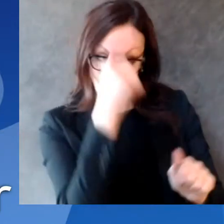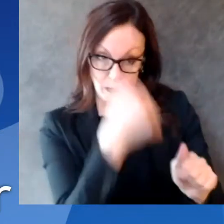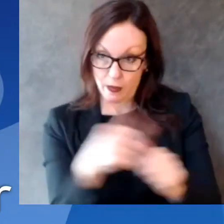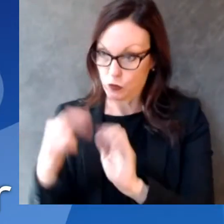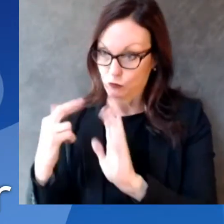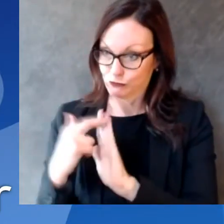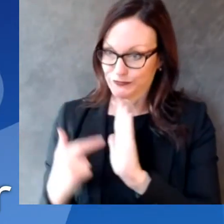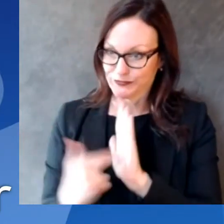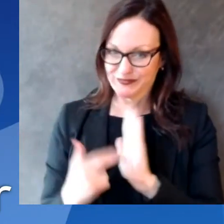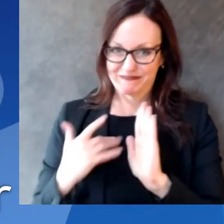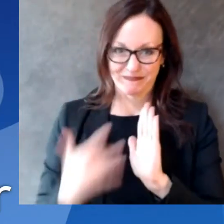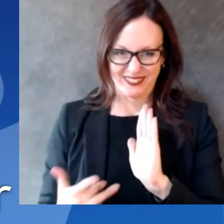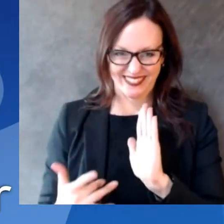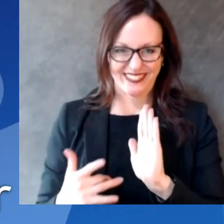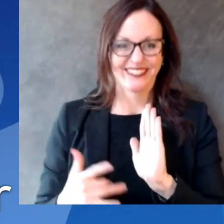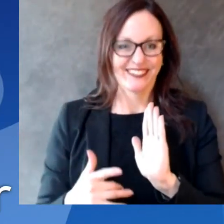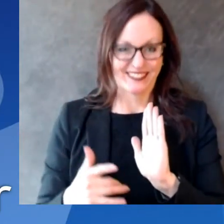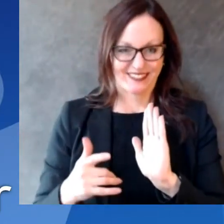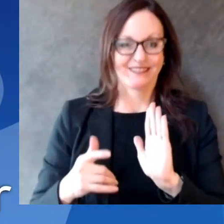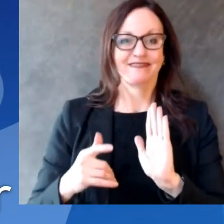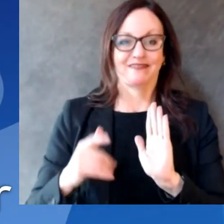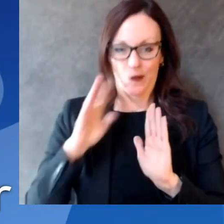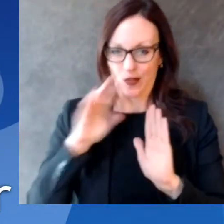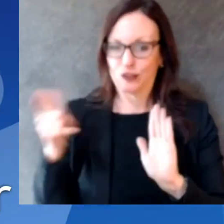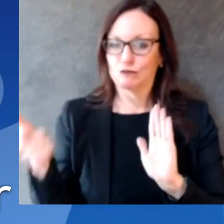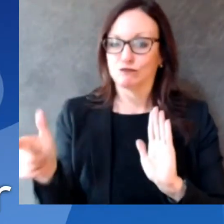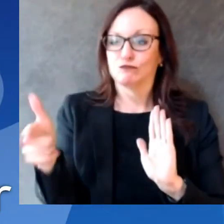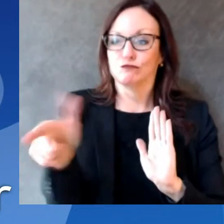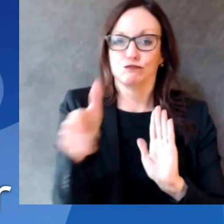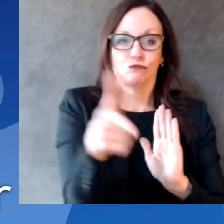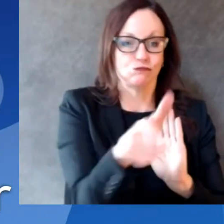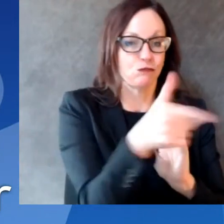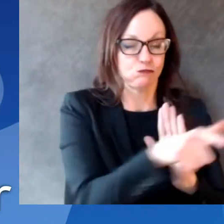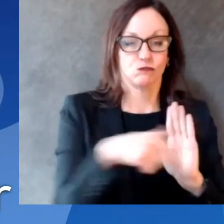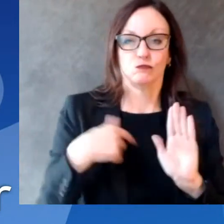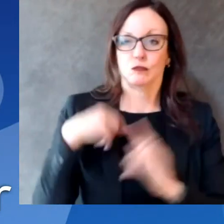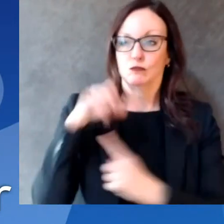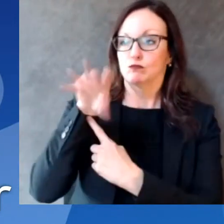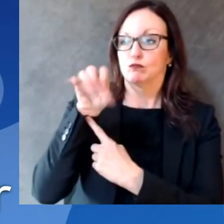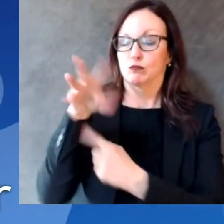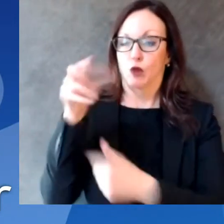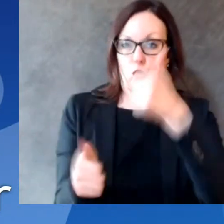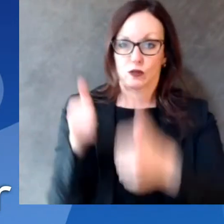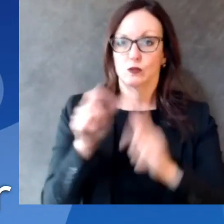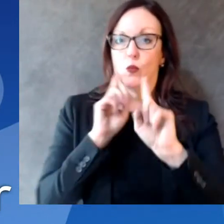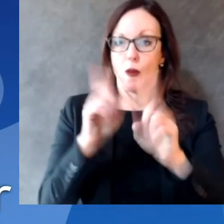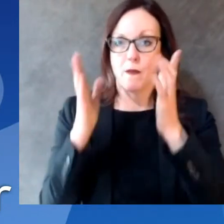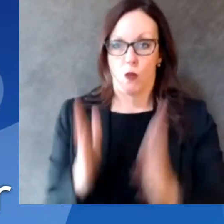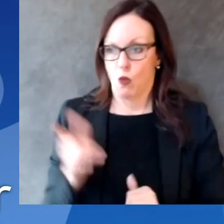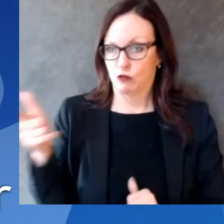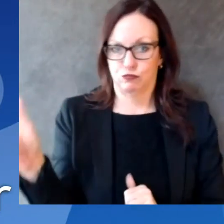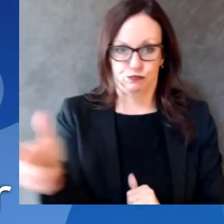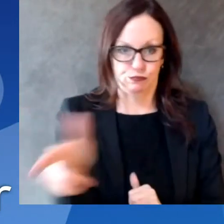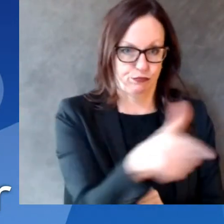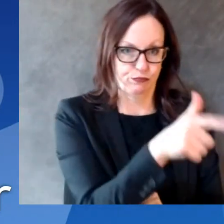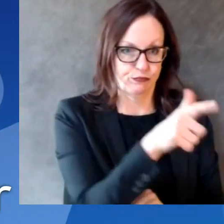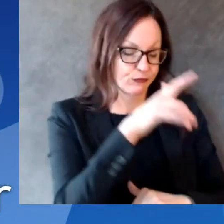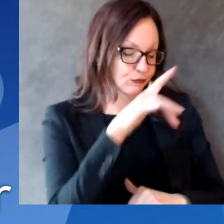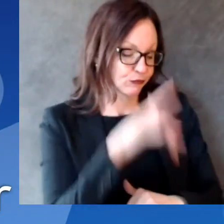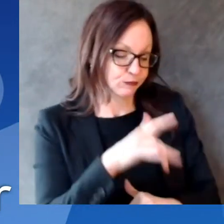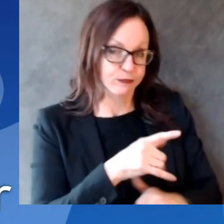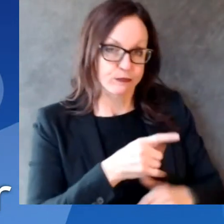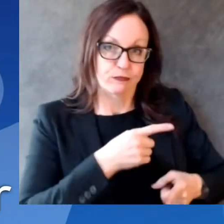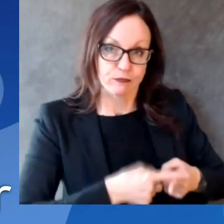your phone. And in the interest of time, to ensure everyone is able to ask a question, we ask you to limit yourself to just one